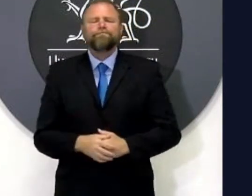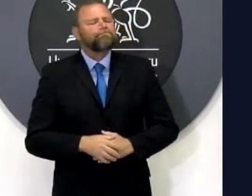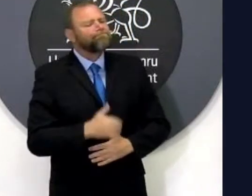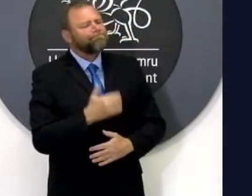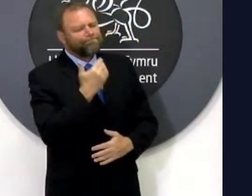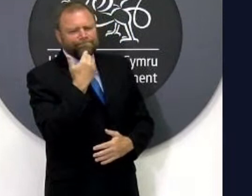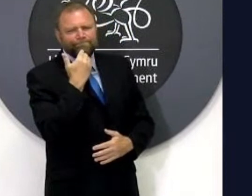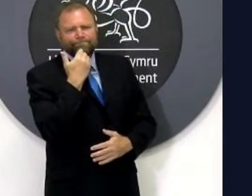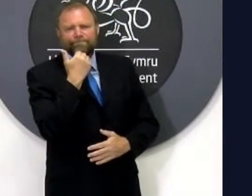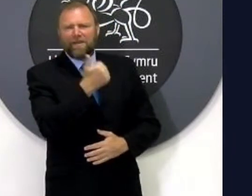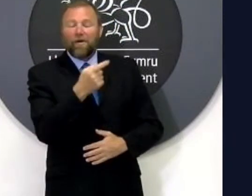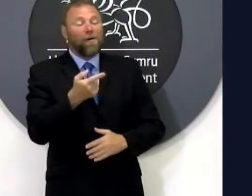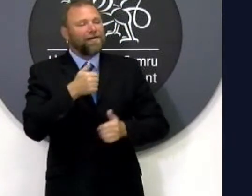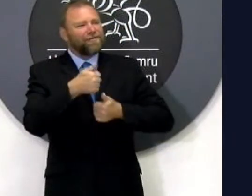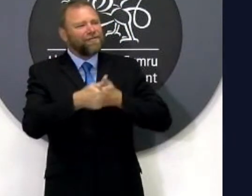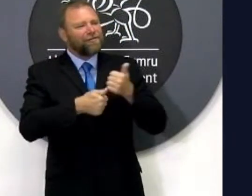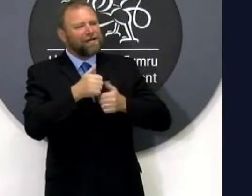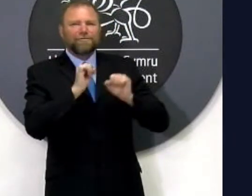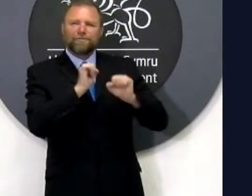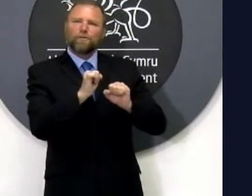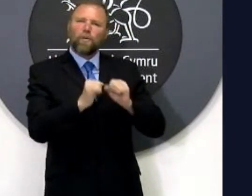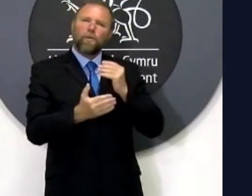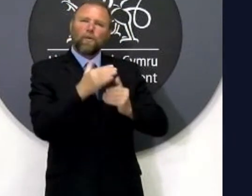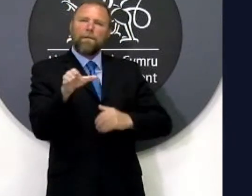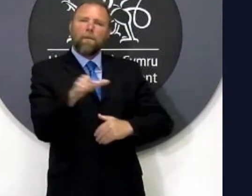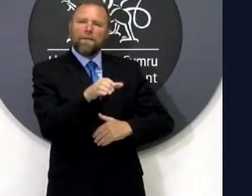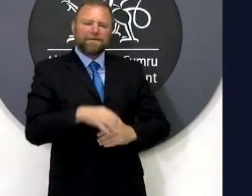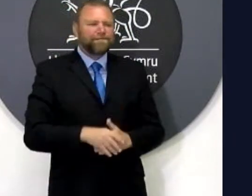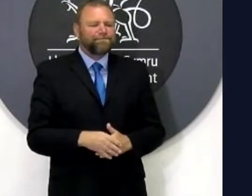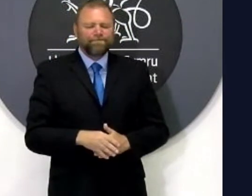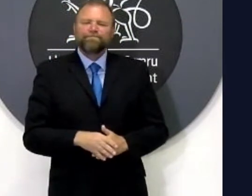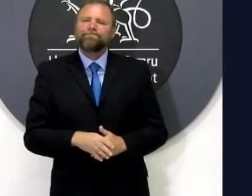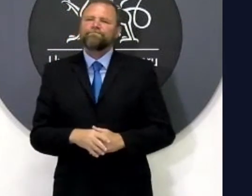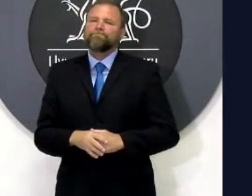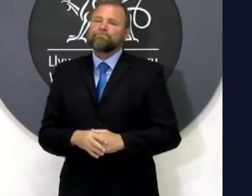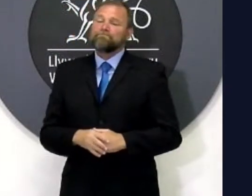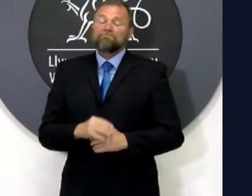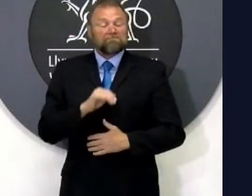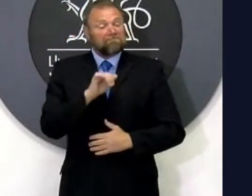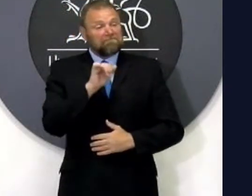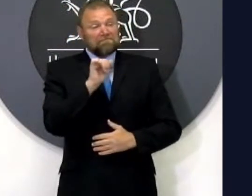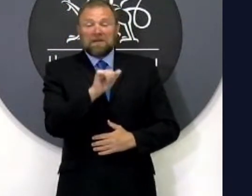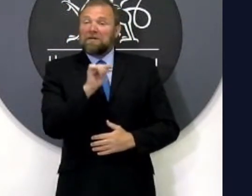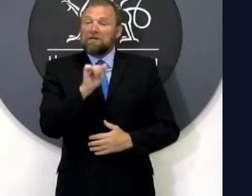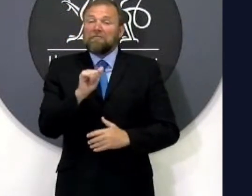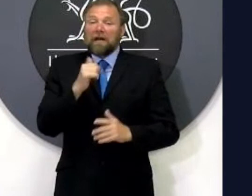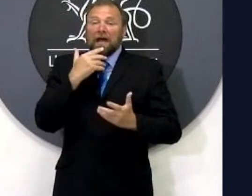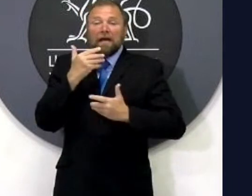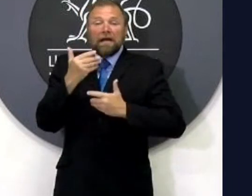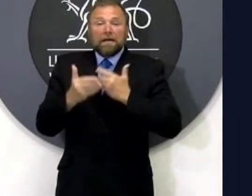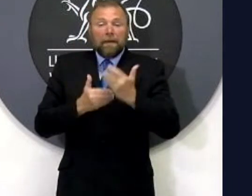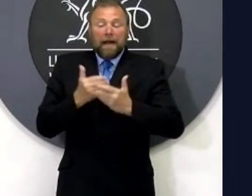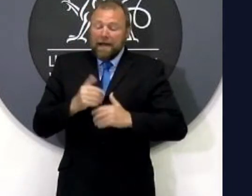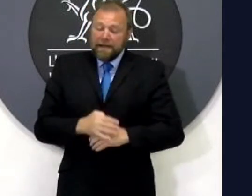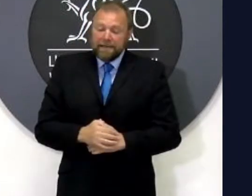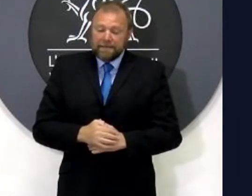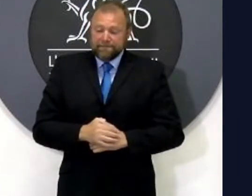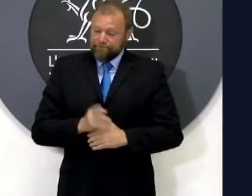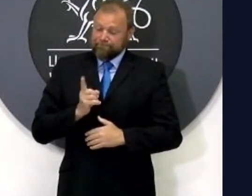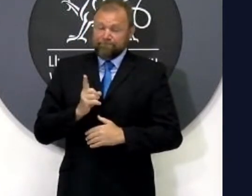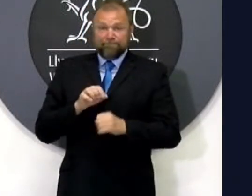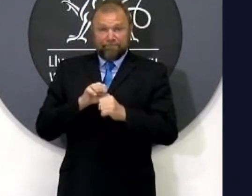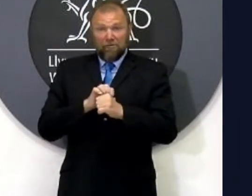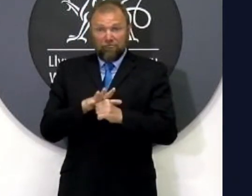Thank you, Minister, and congratulations on your appointment. As you rightly say, the cases of coronavirus here in Wales